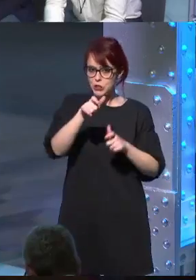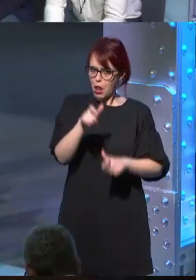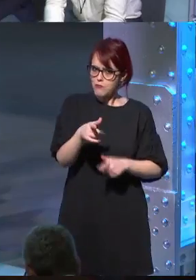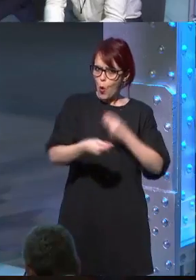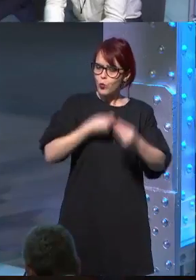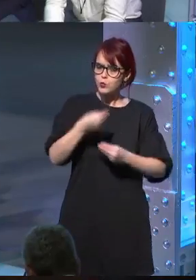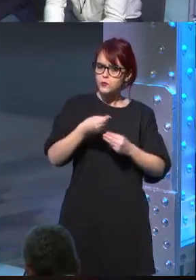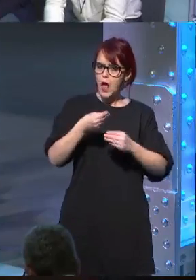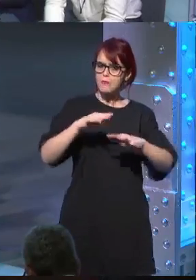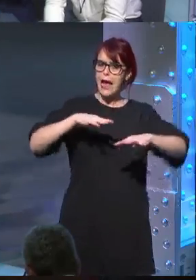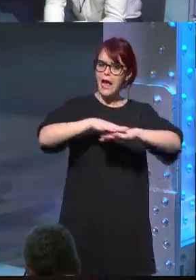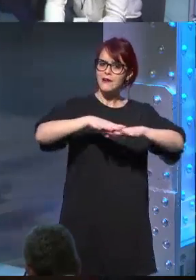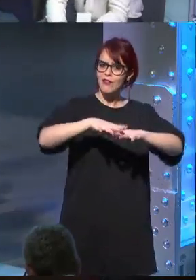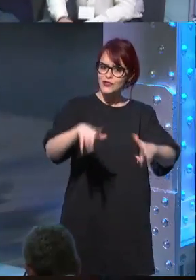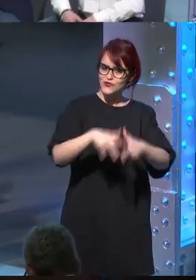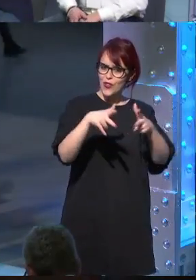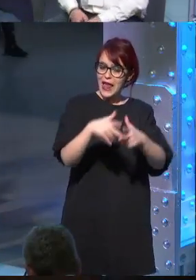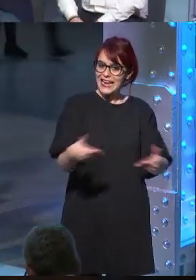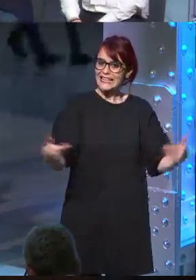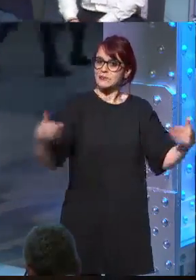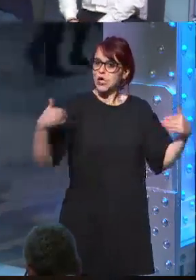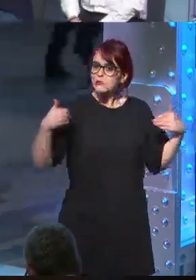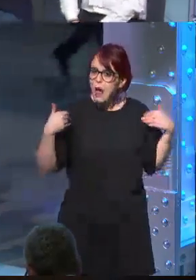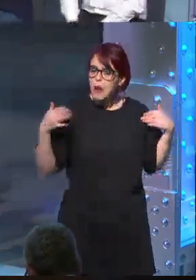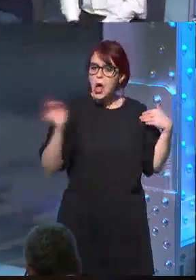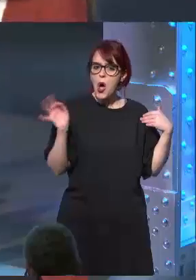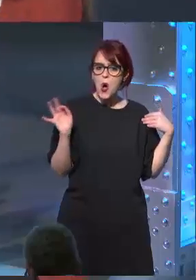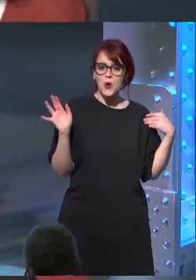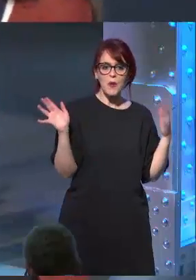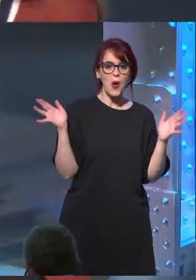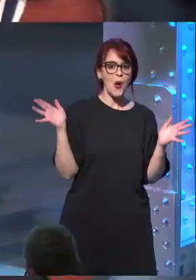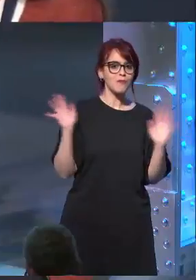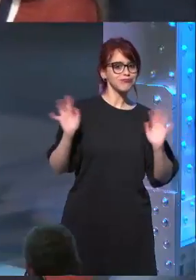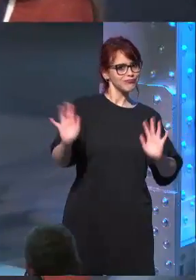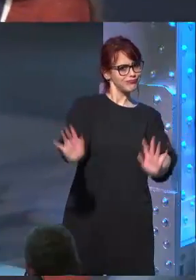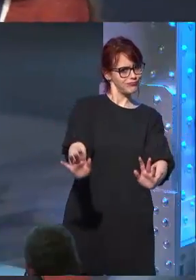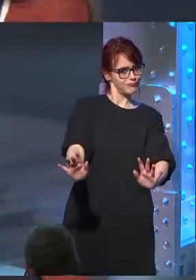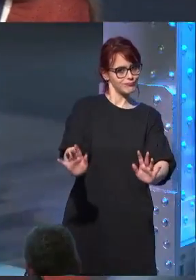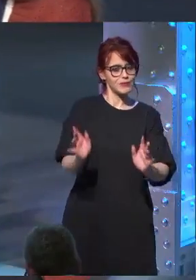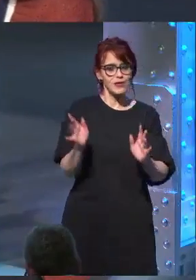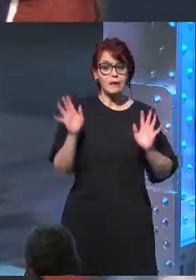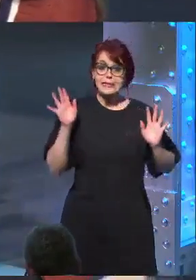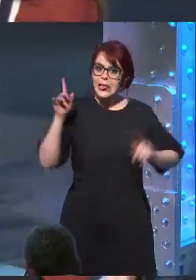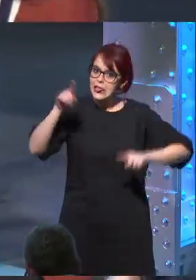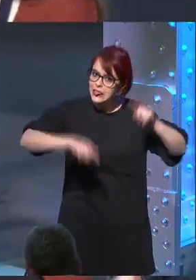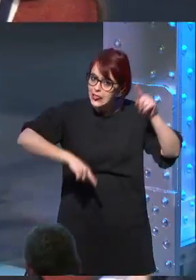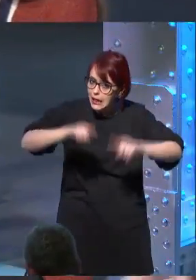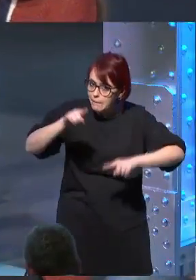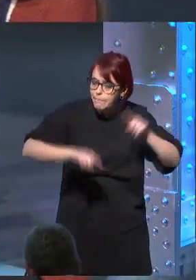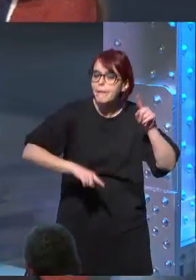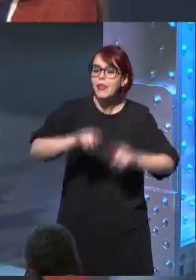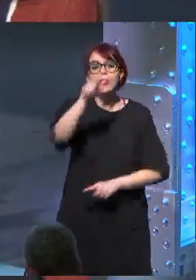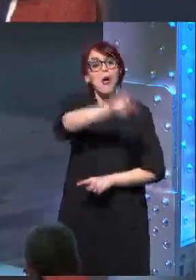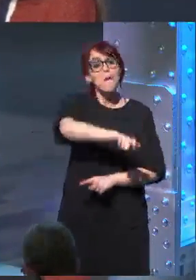your classmates? Do you think that people are responsible, that they're totally clueless?